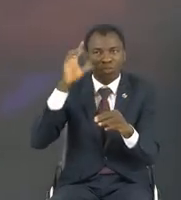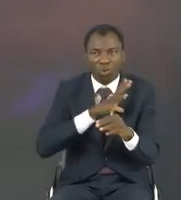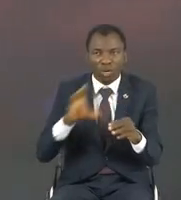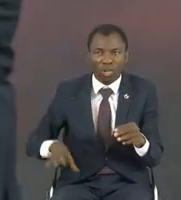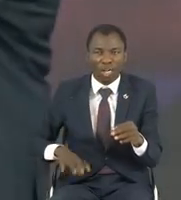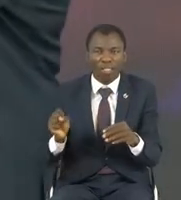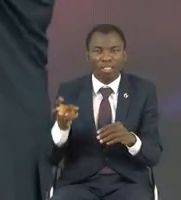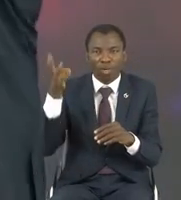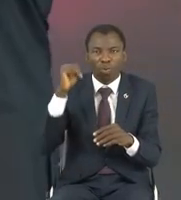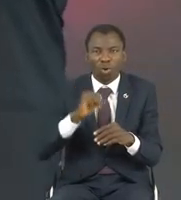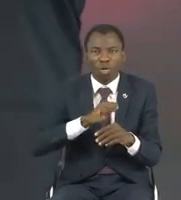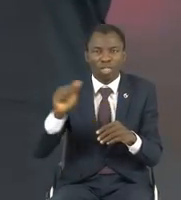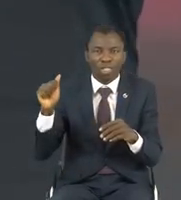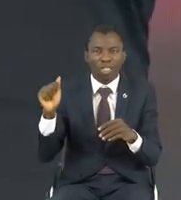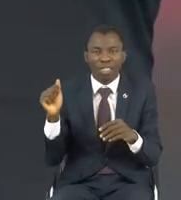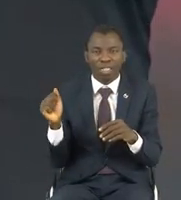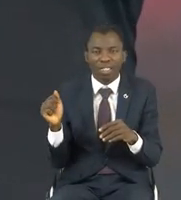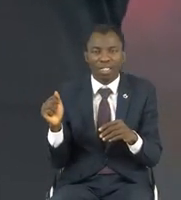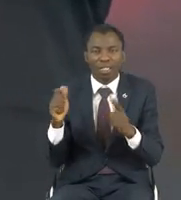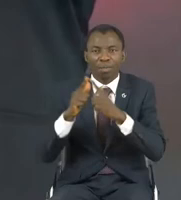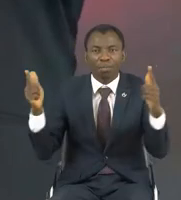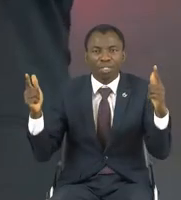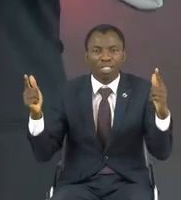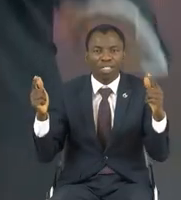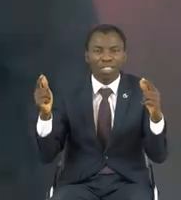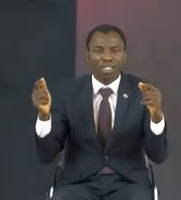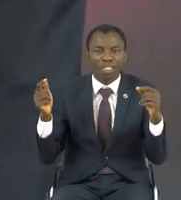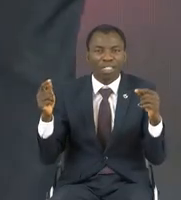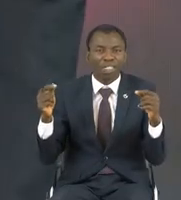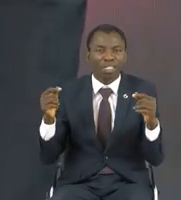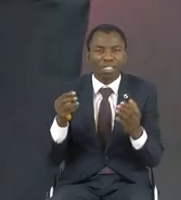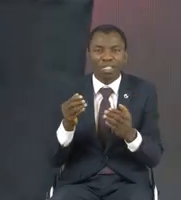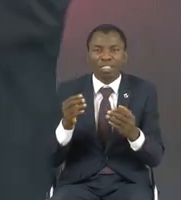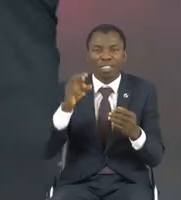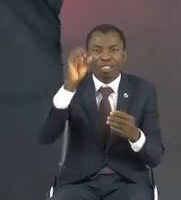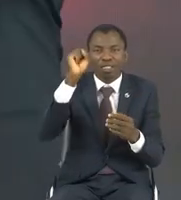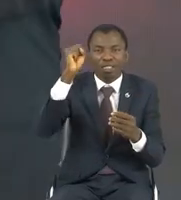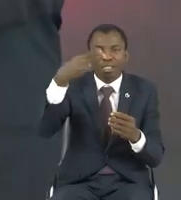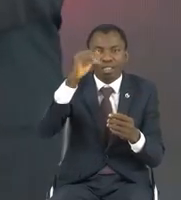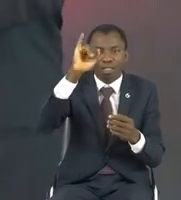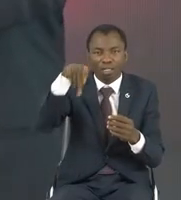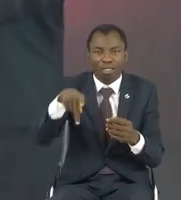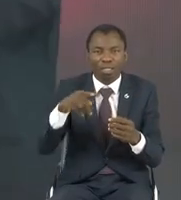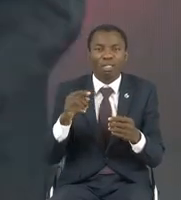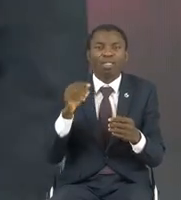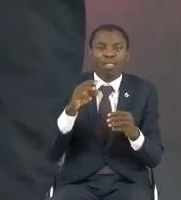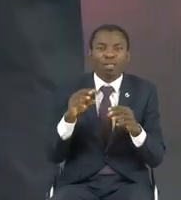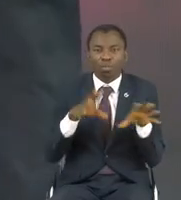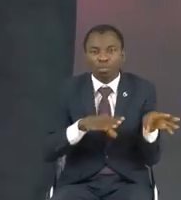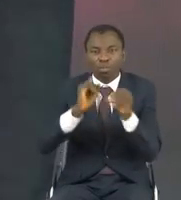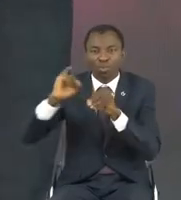was a big ocean liner ship moving from one place to the